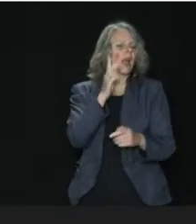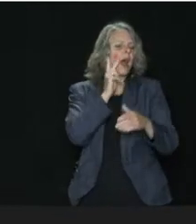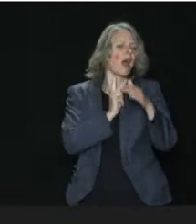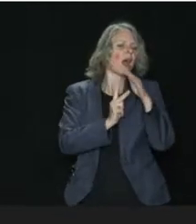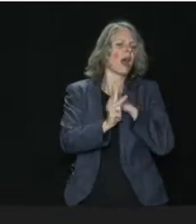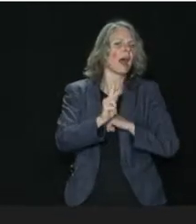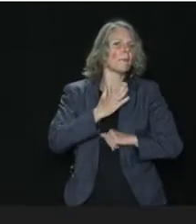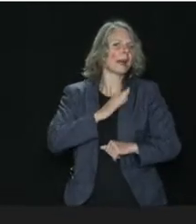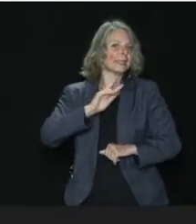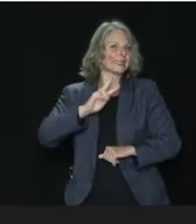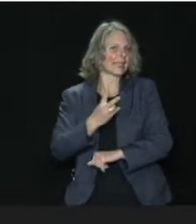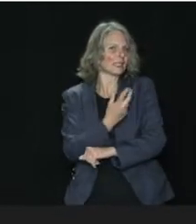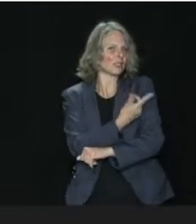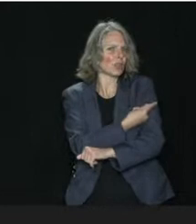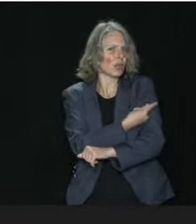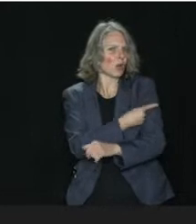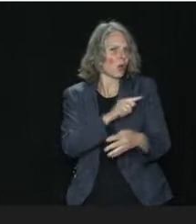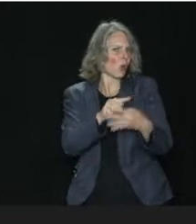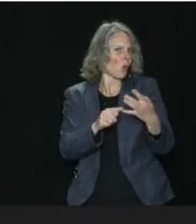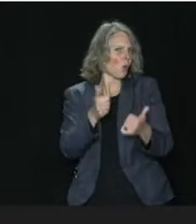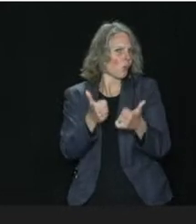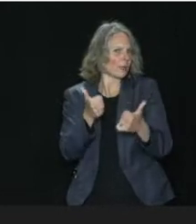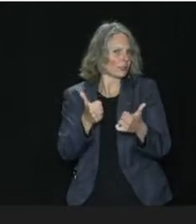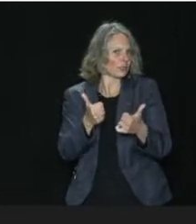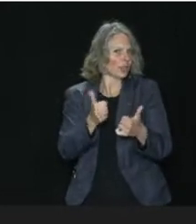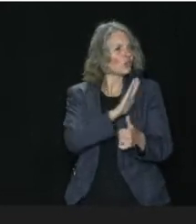their second dose?